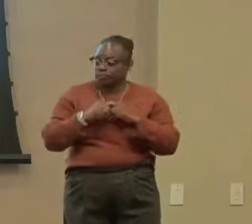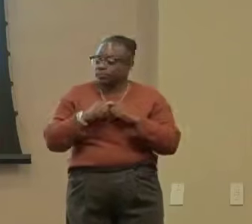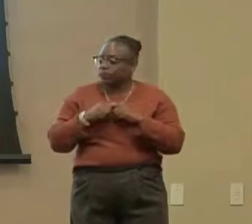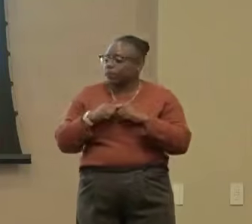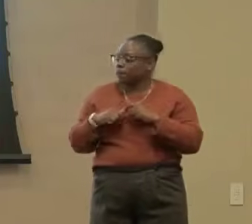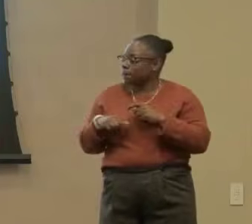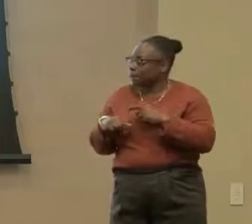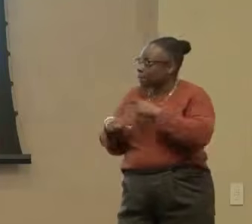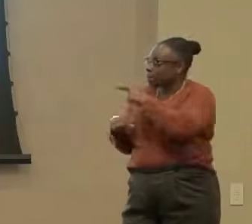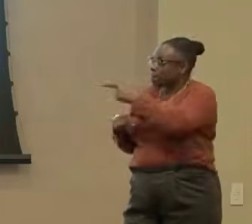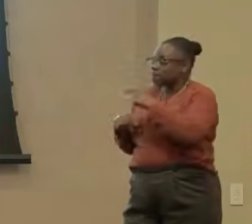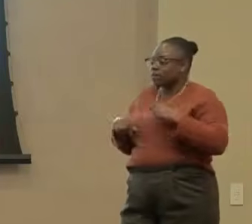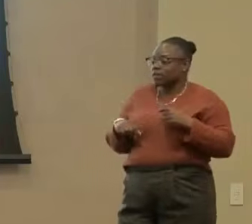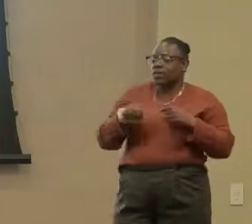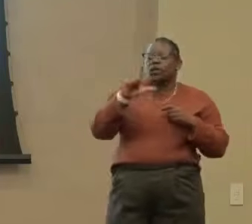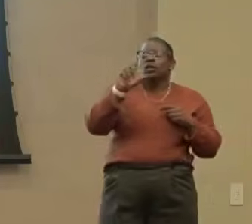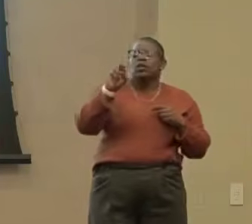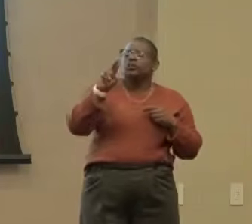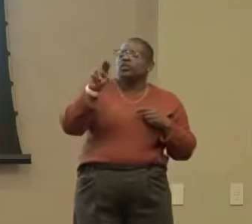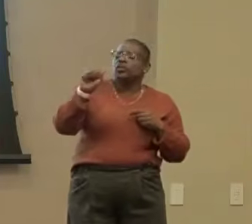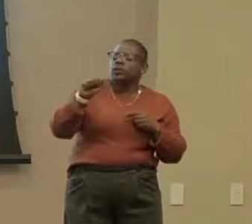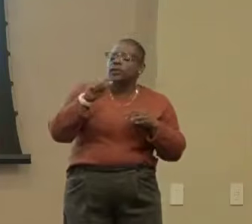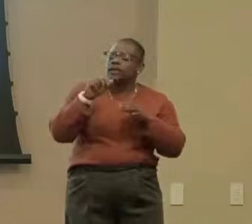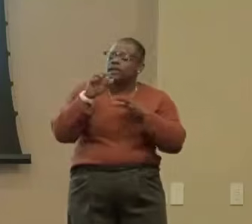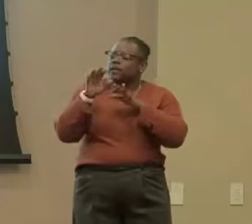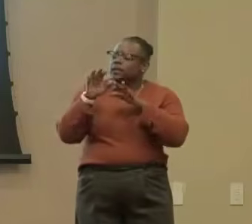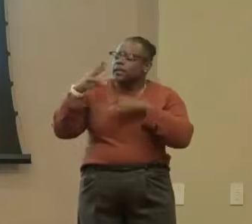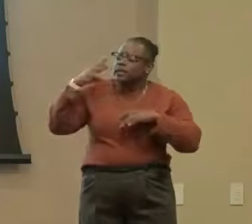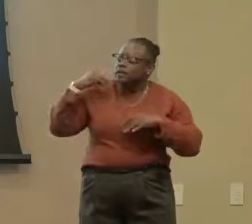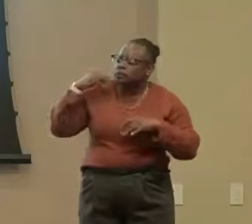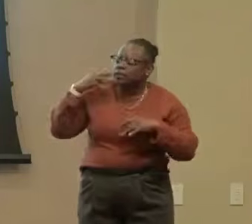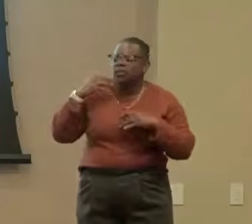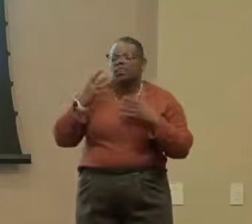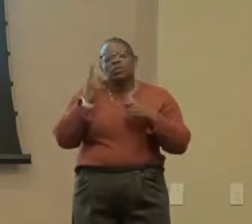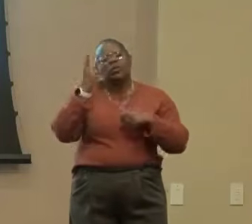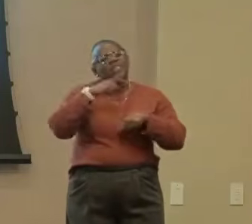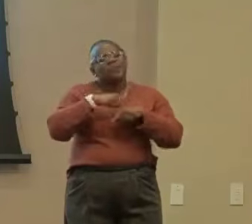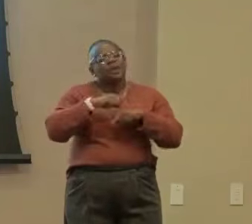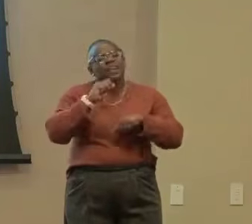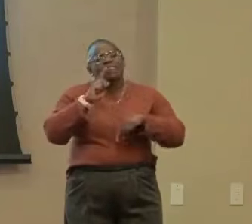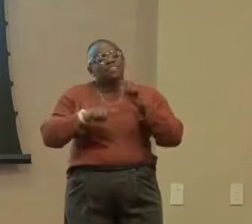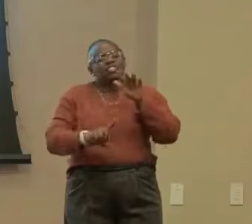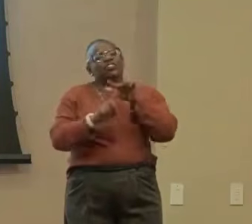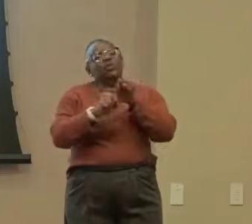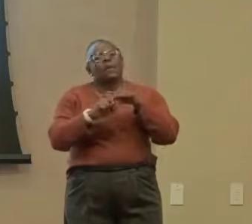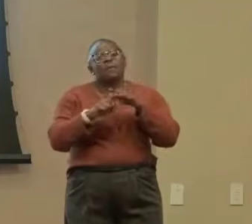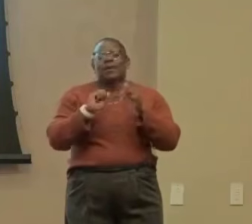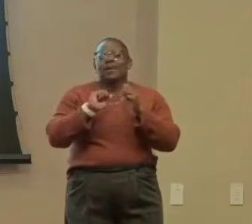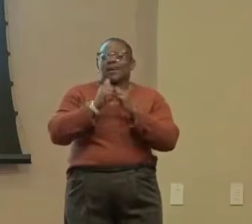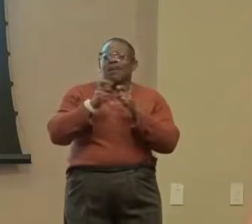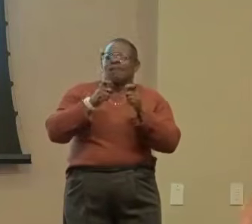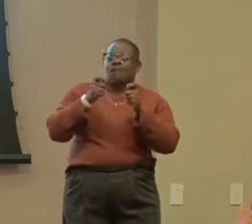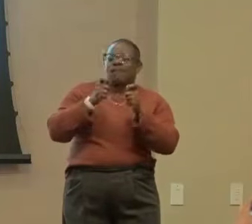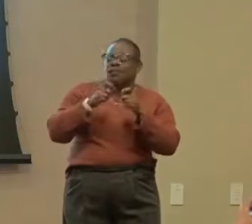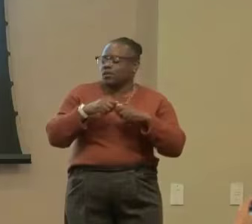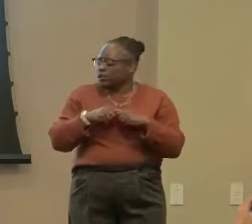right here while you're chatting? Just an experience where maybe you couldn't show up for something, and how you handled that.